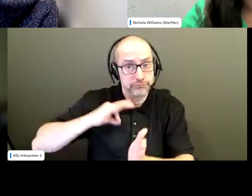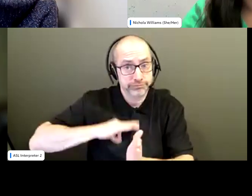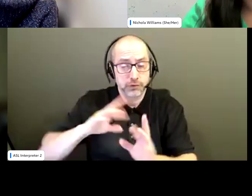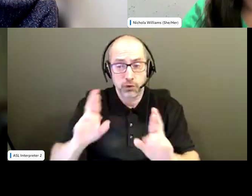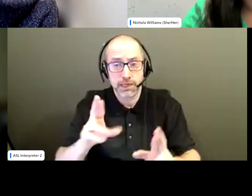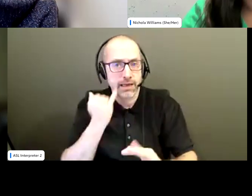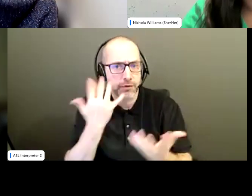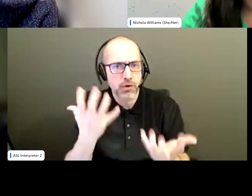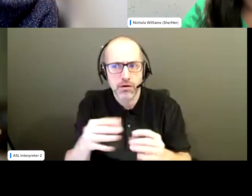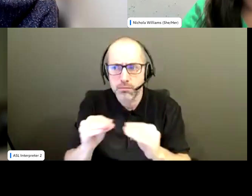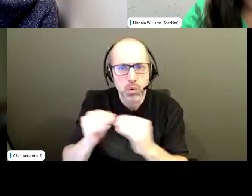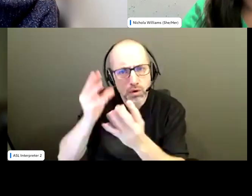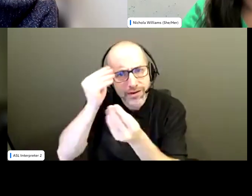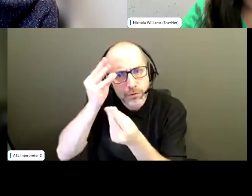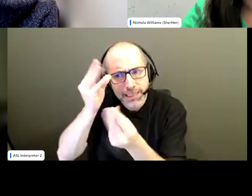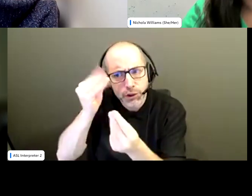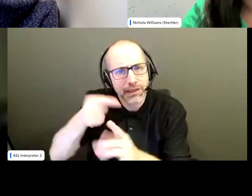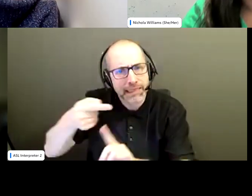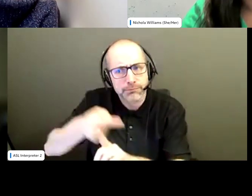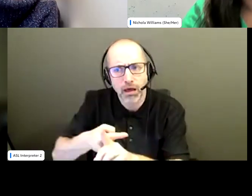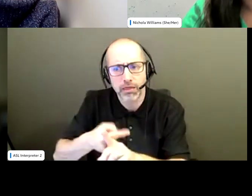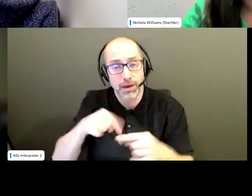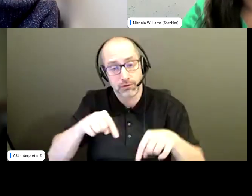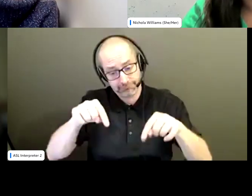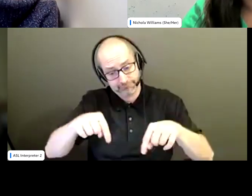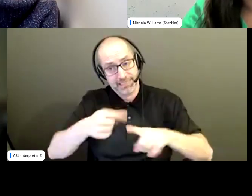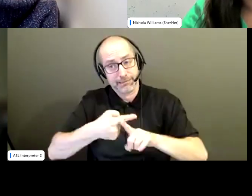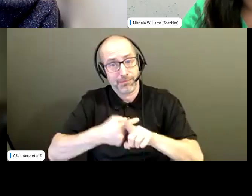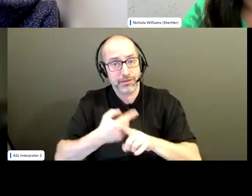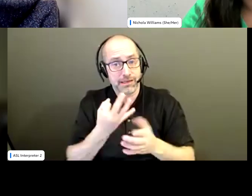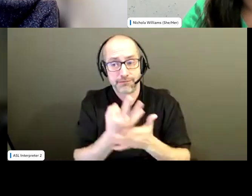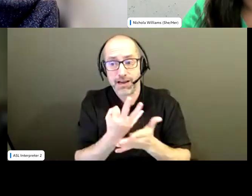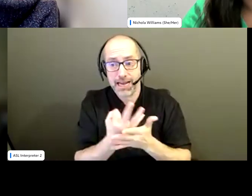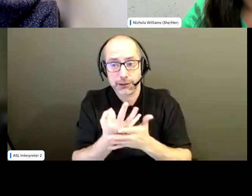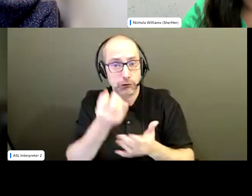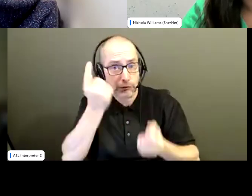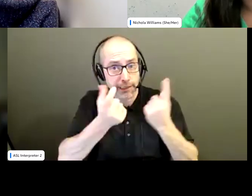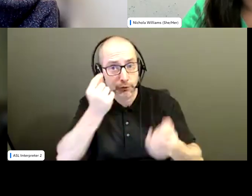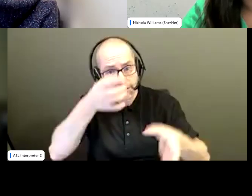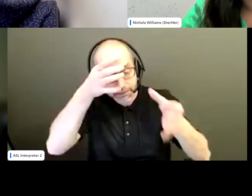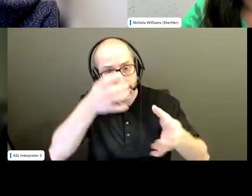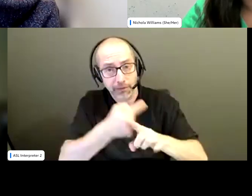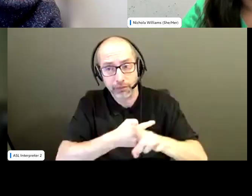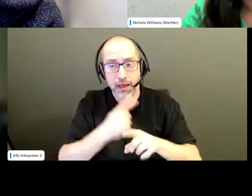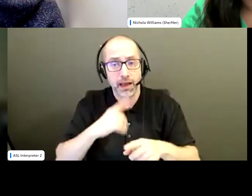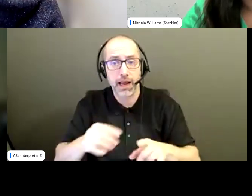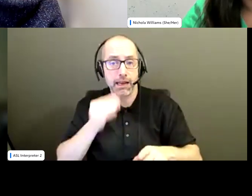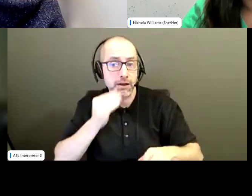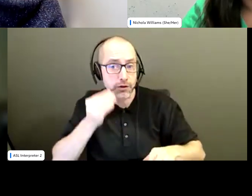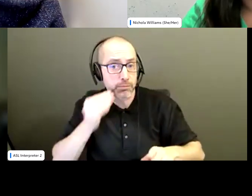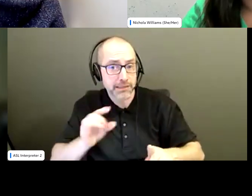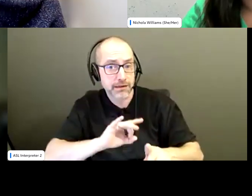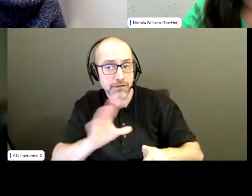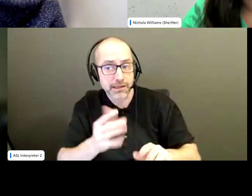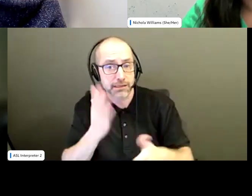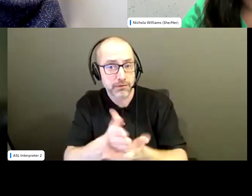explore this topic this month, given the fact that this is also Financial Literacy Month and Domestic Violence Prevention Month,